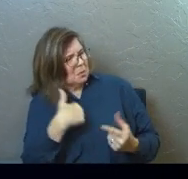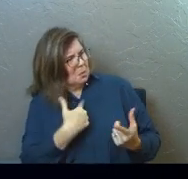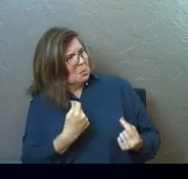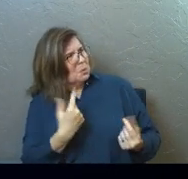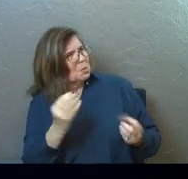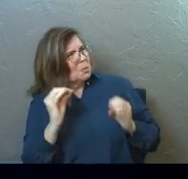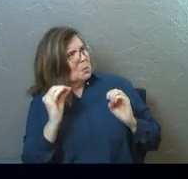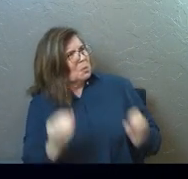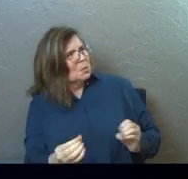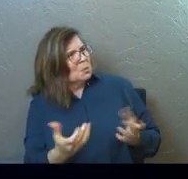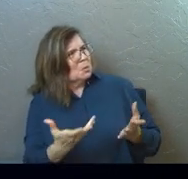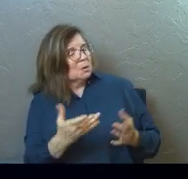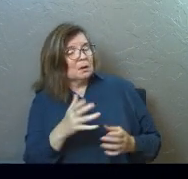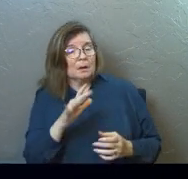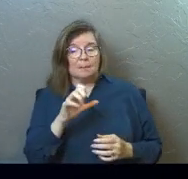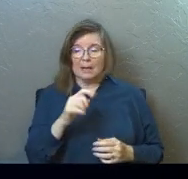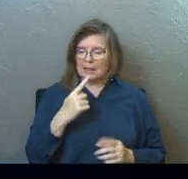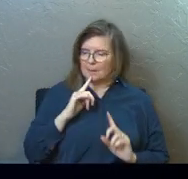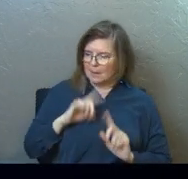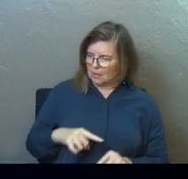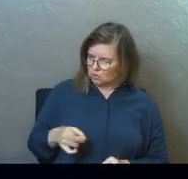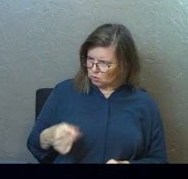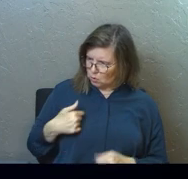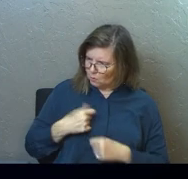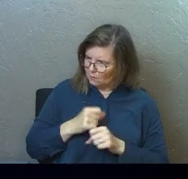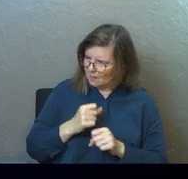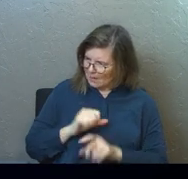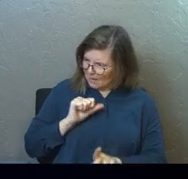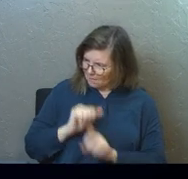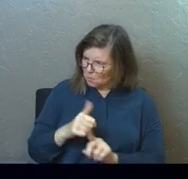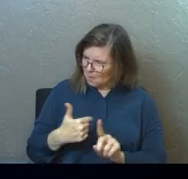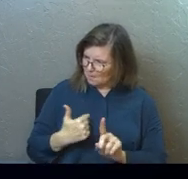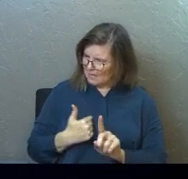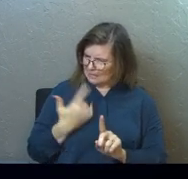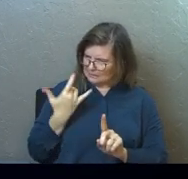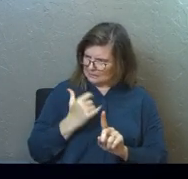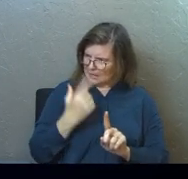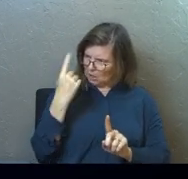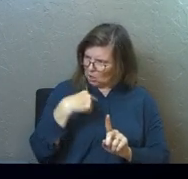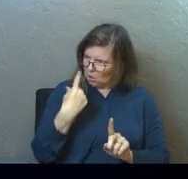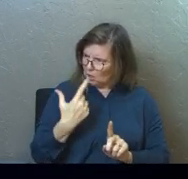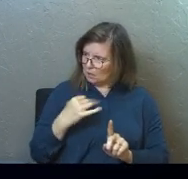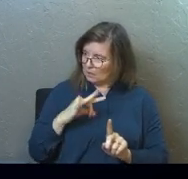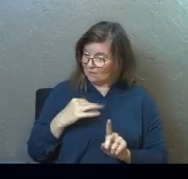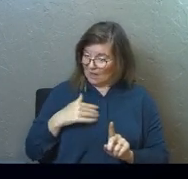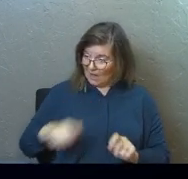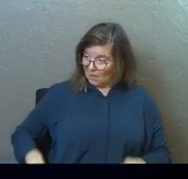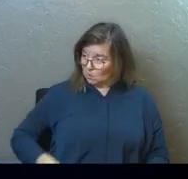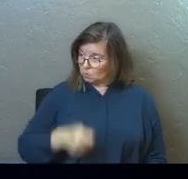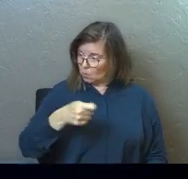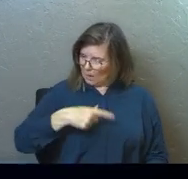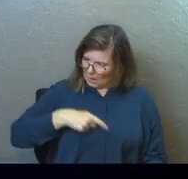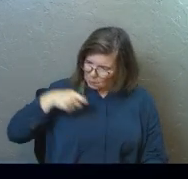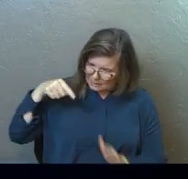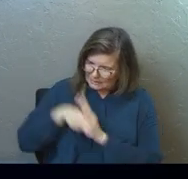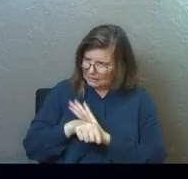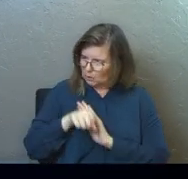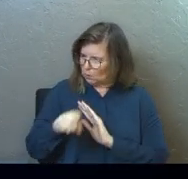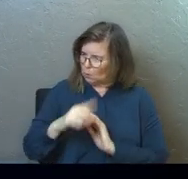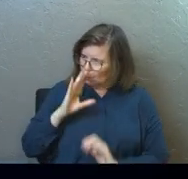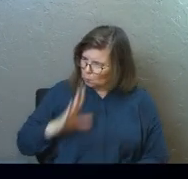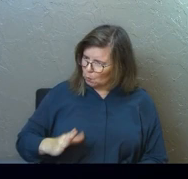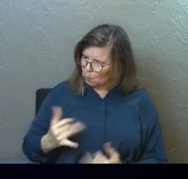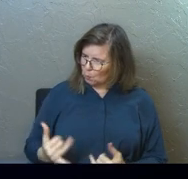me these three times? And Balaam answered the donkey, you've made a fool of me. If only I had a sword in my hand, I would kill